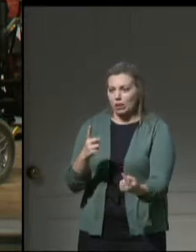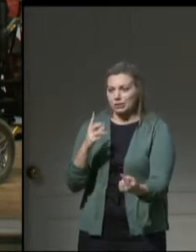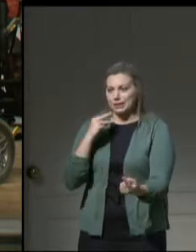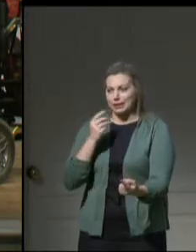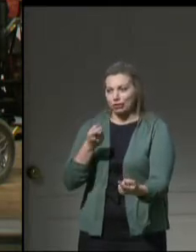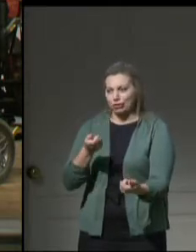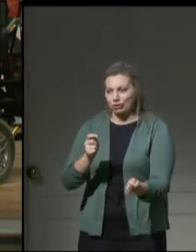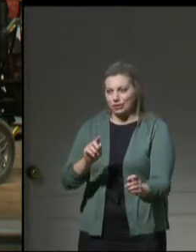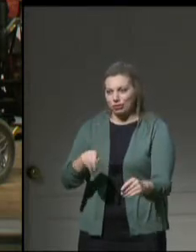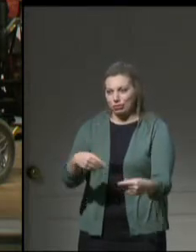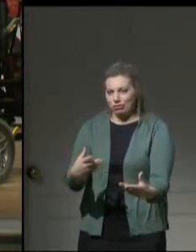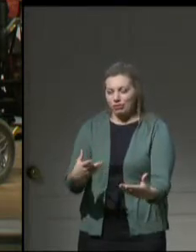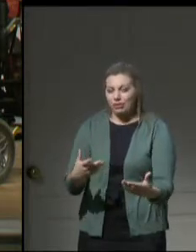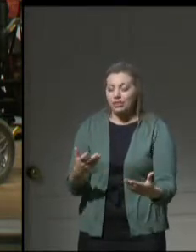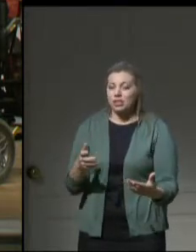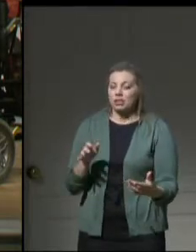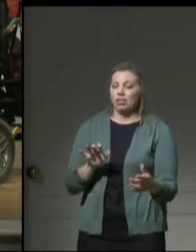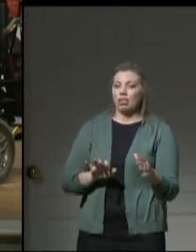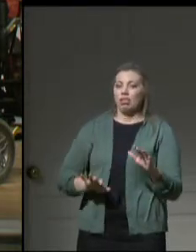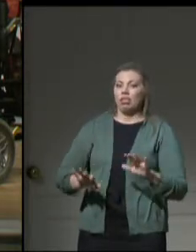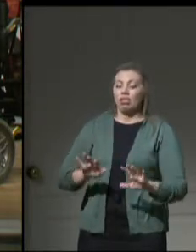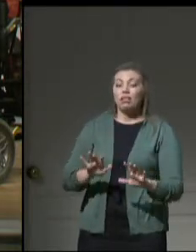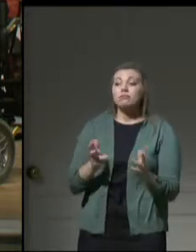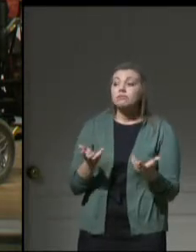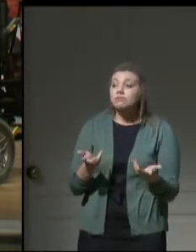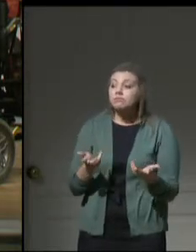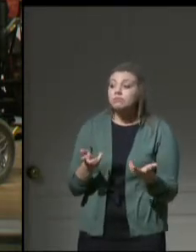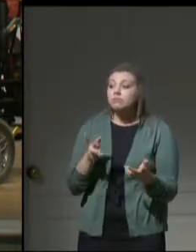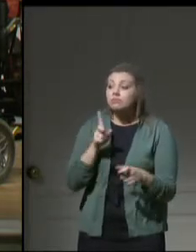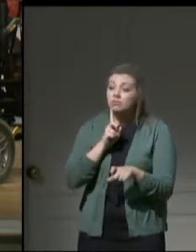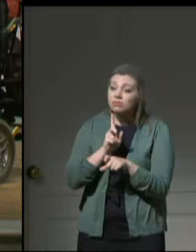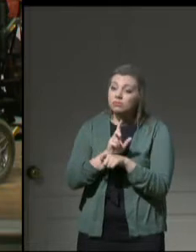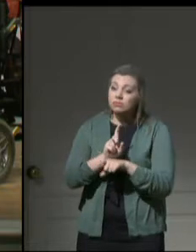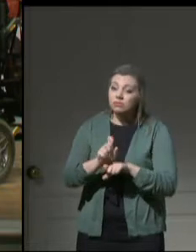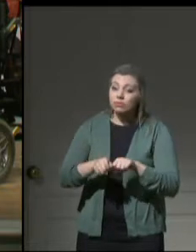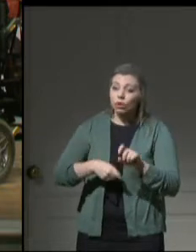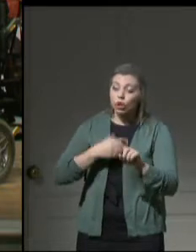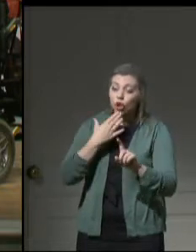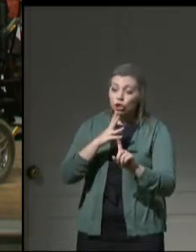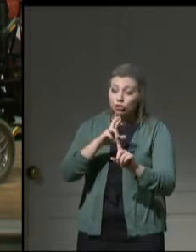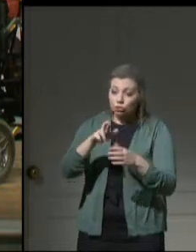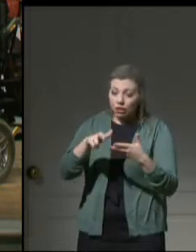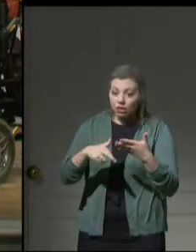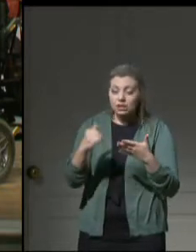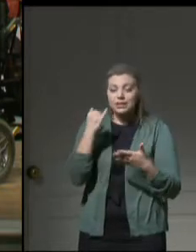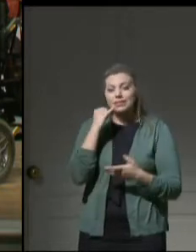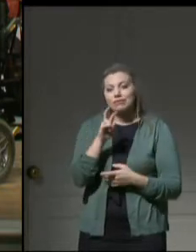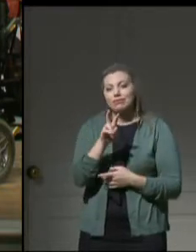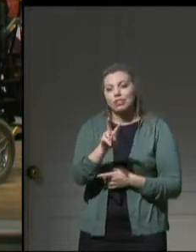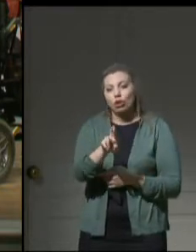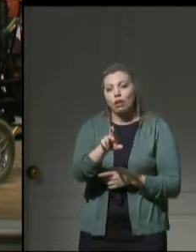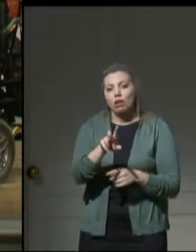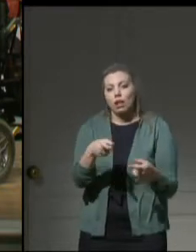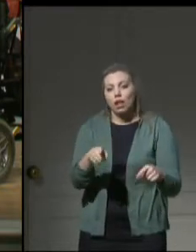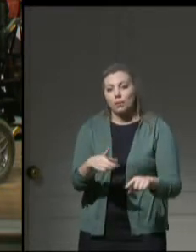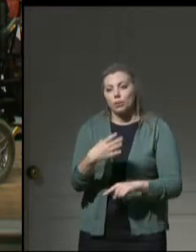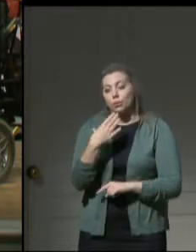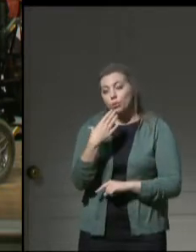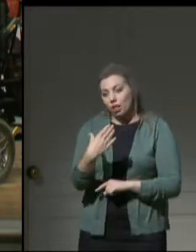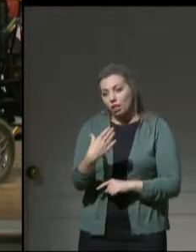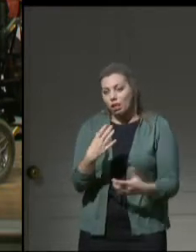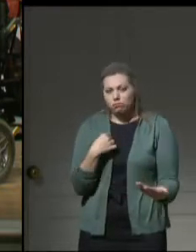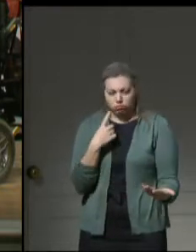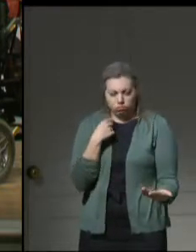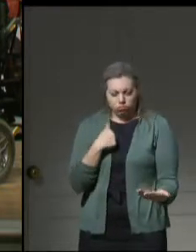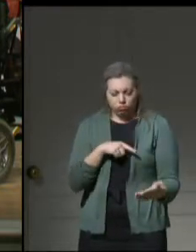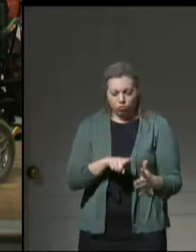you're trying to create. So really, the good results are when VR is done well, which I think we're